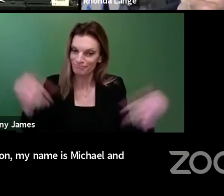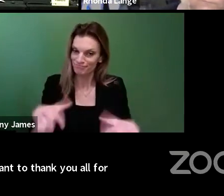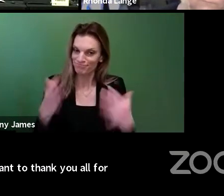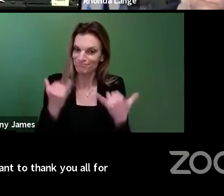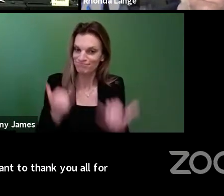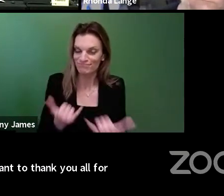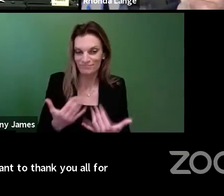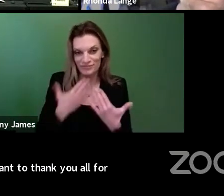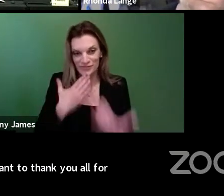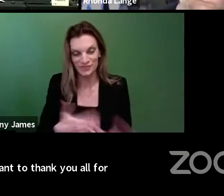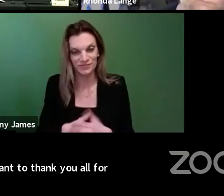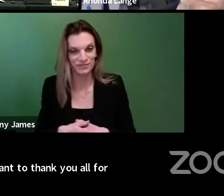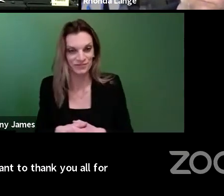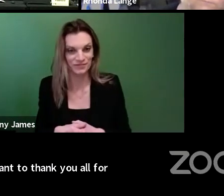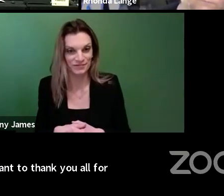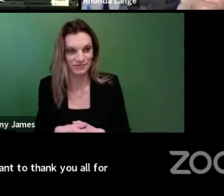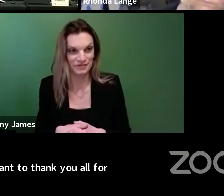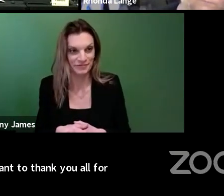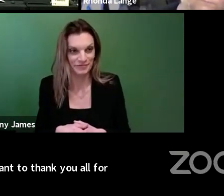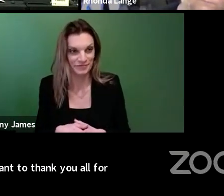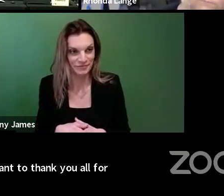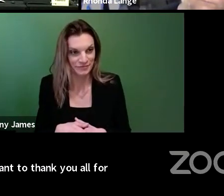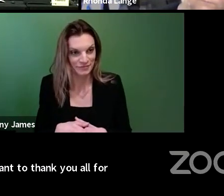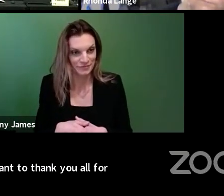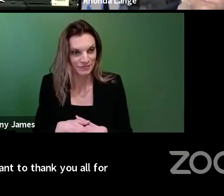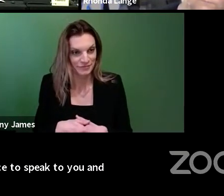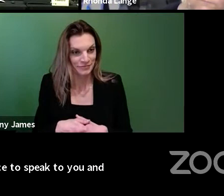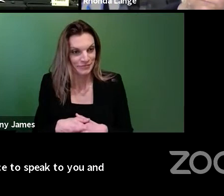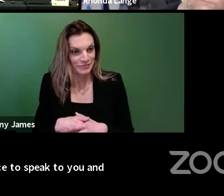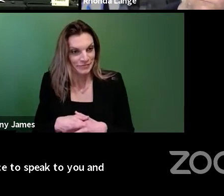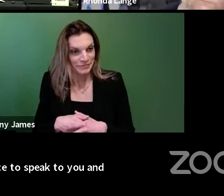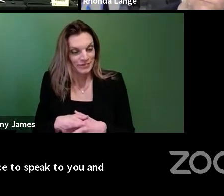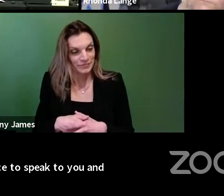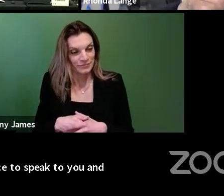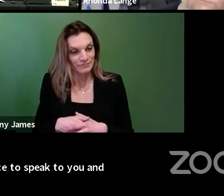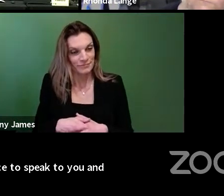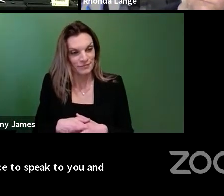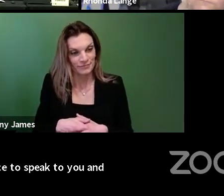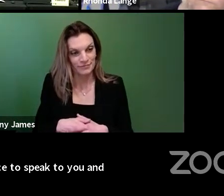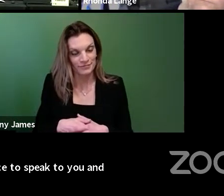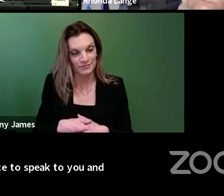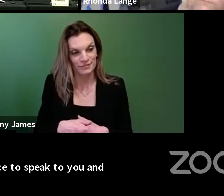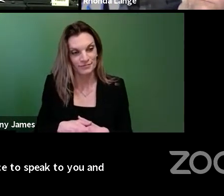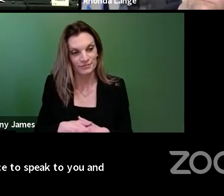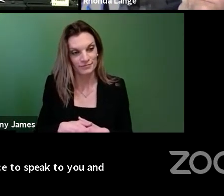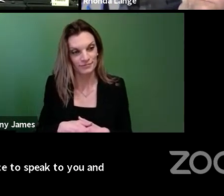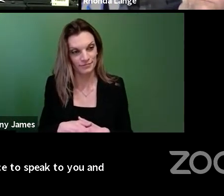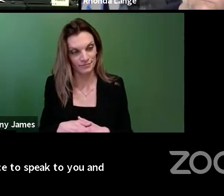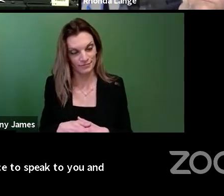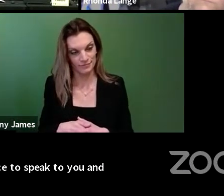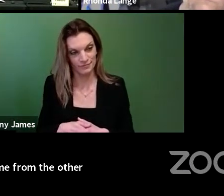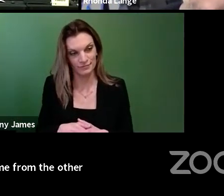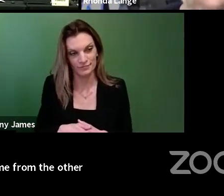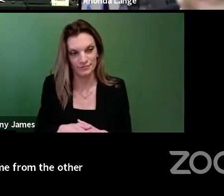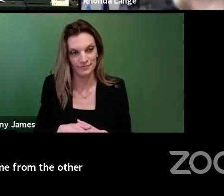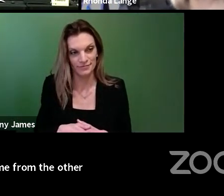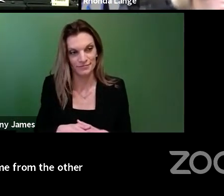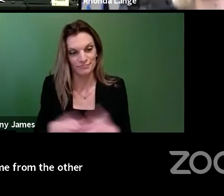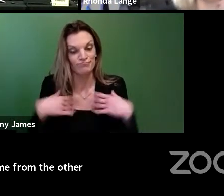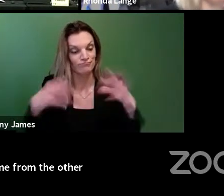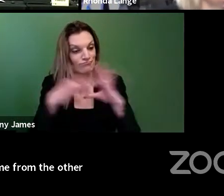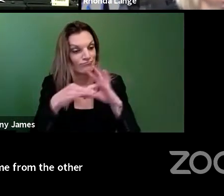chance to speak to you and to give you our opinions. I came from the other side of the state 38 years ago to